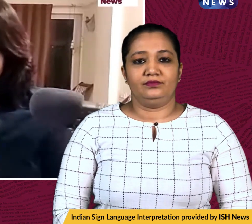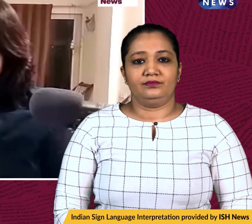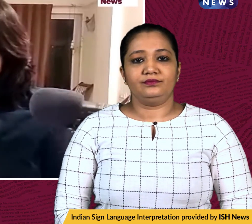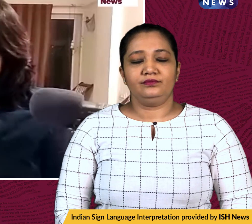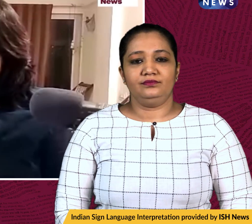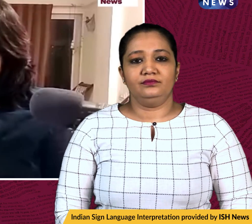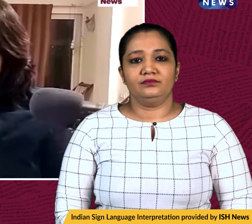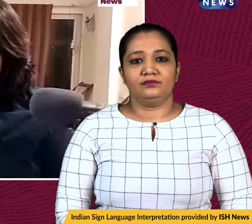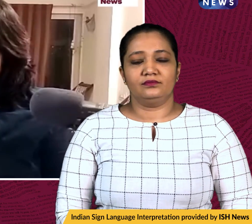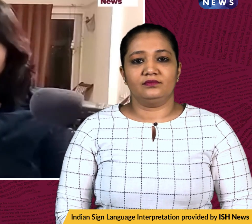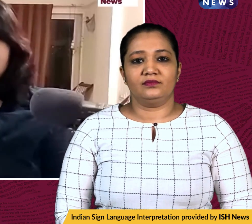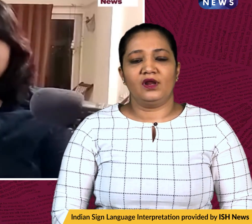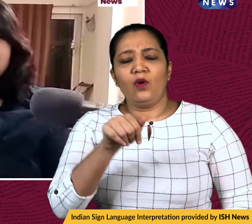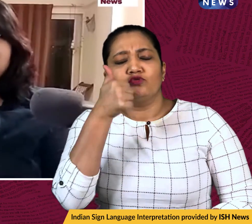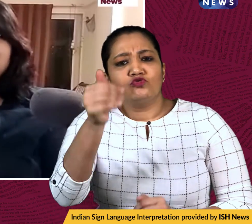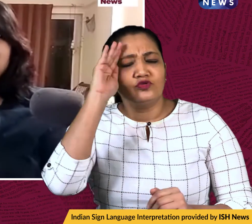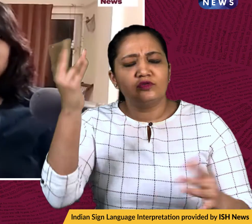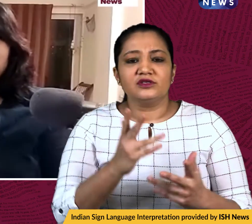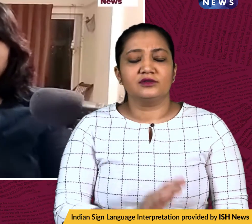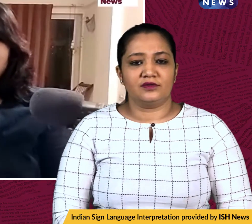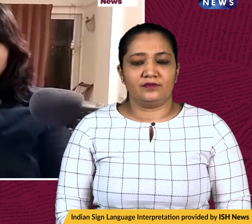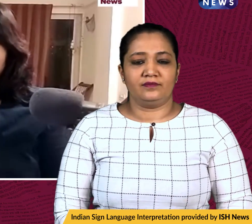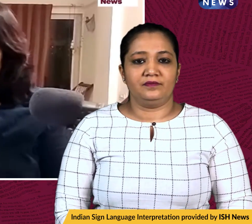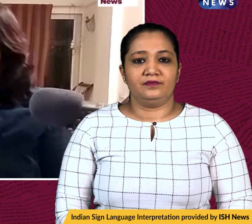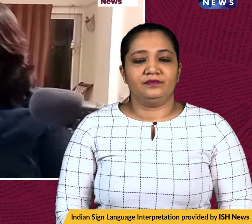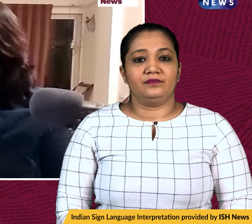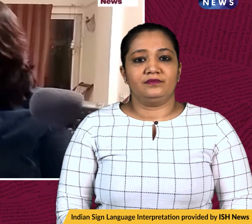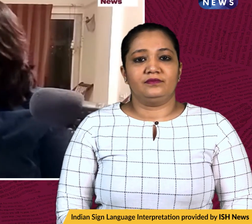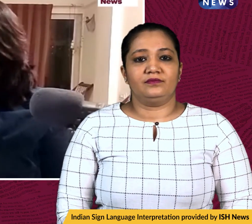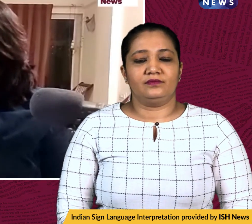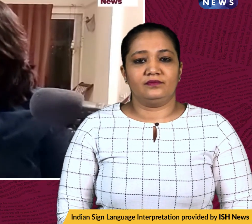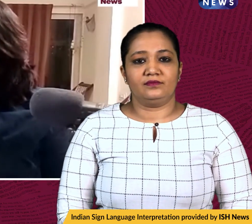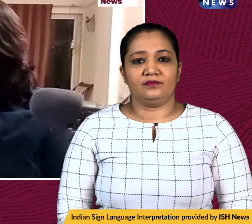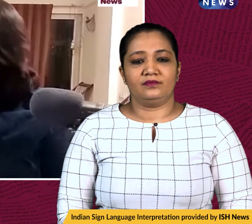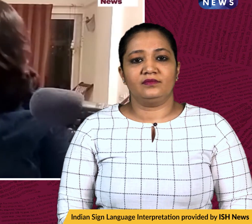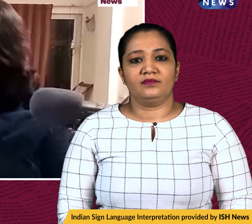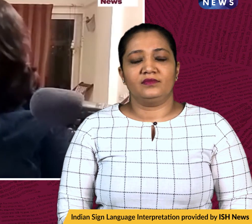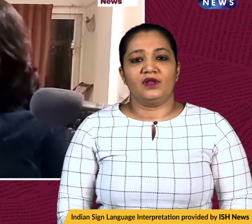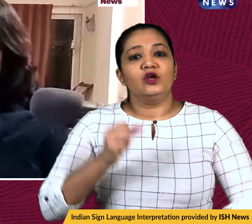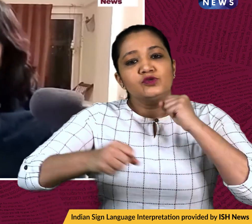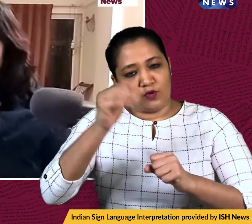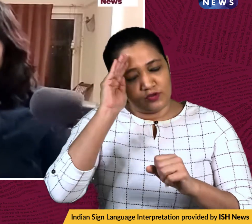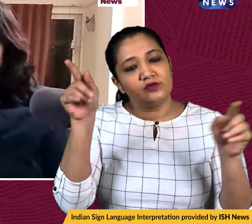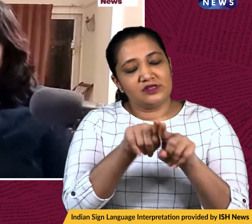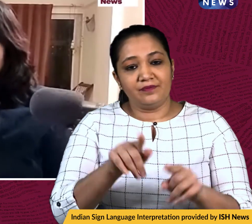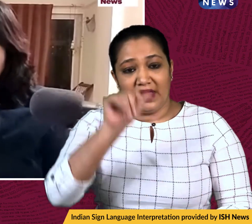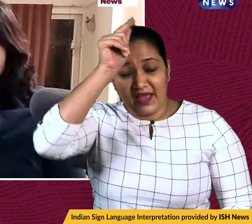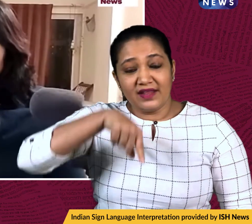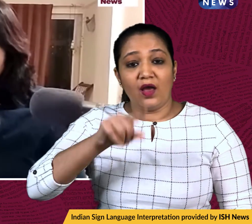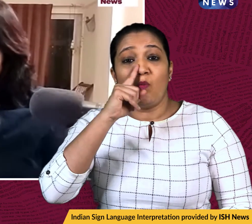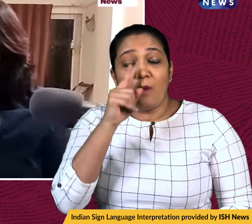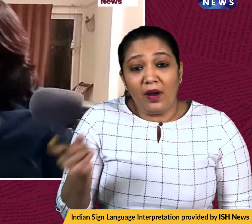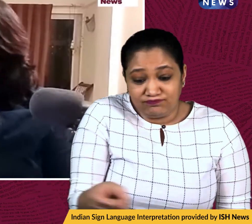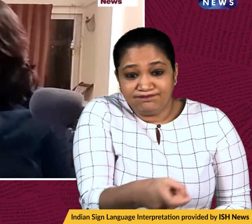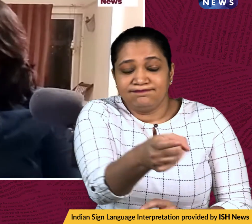time. And one piece of good news before we wrap up things here on this bulletin, it's also sports news. The